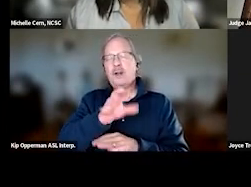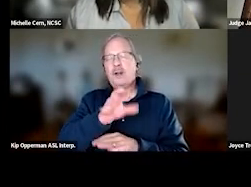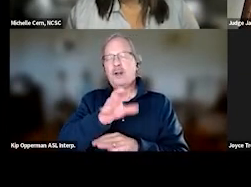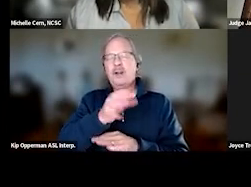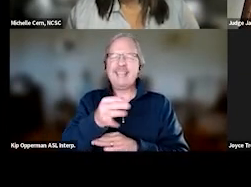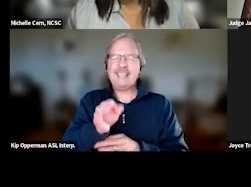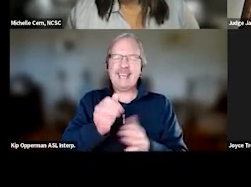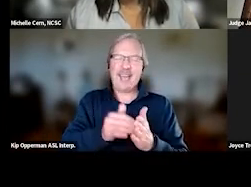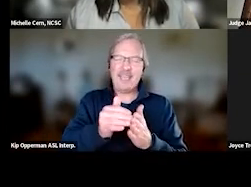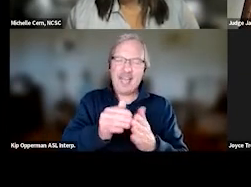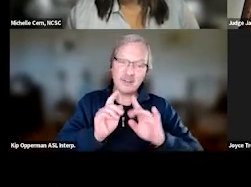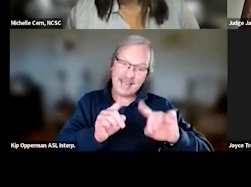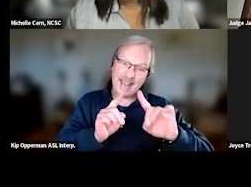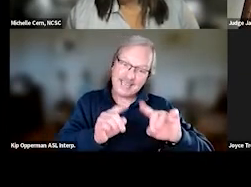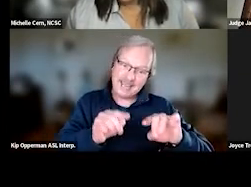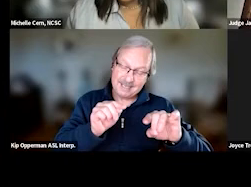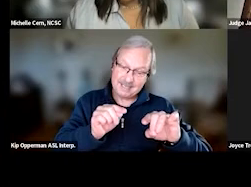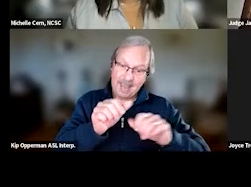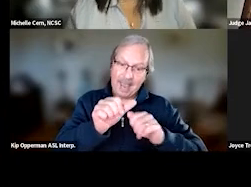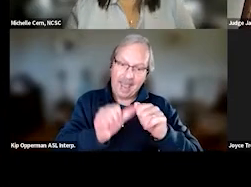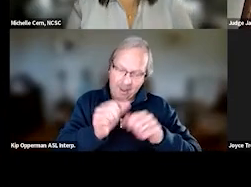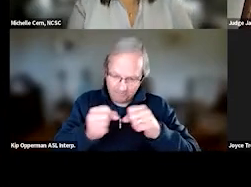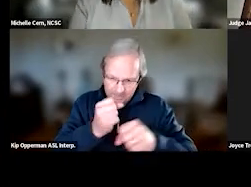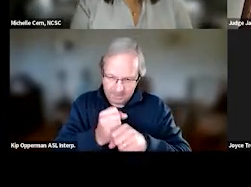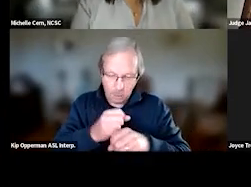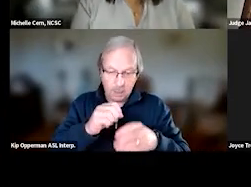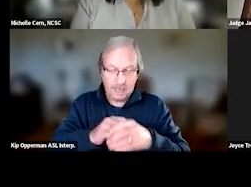419,000 attendances per year in 2020.